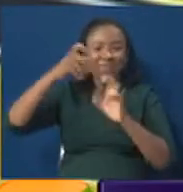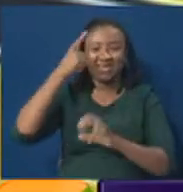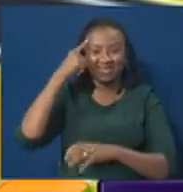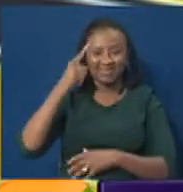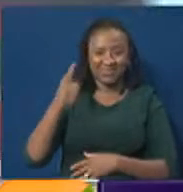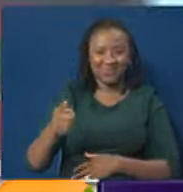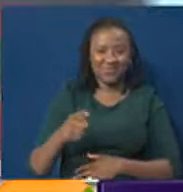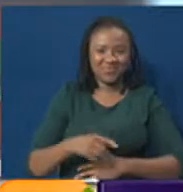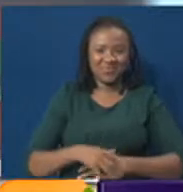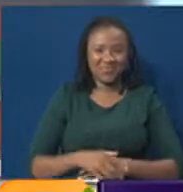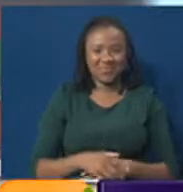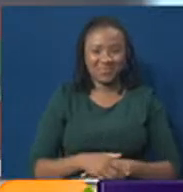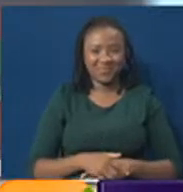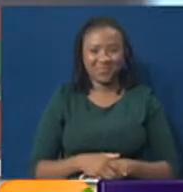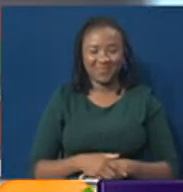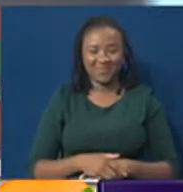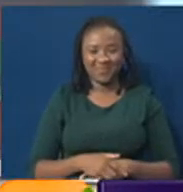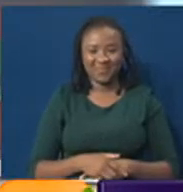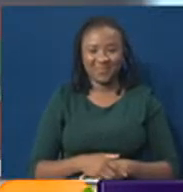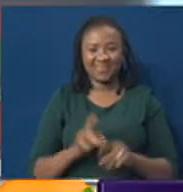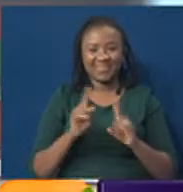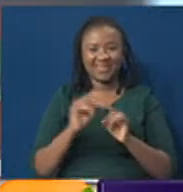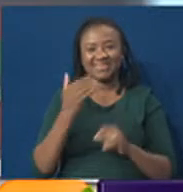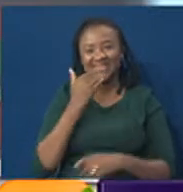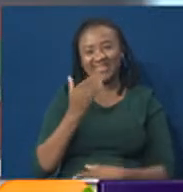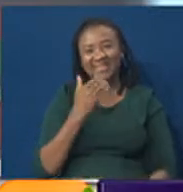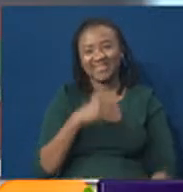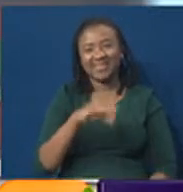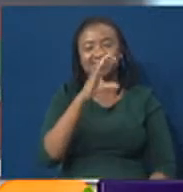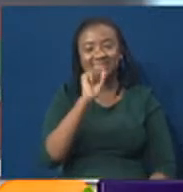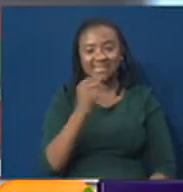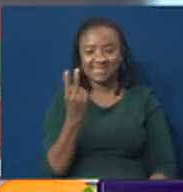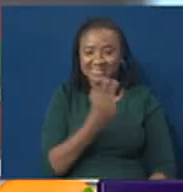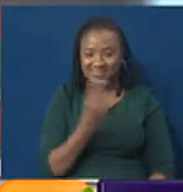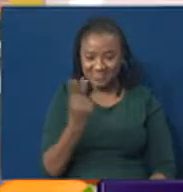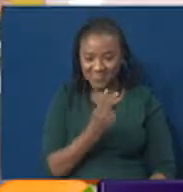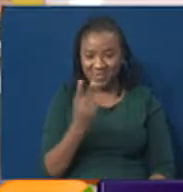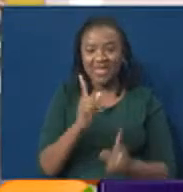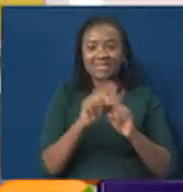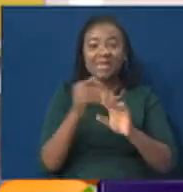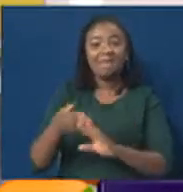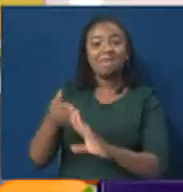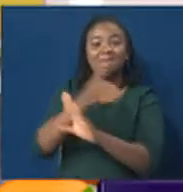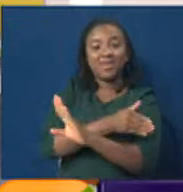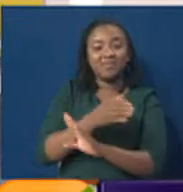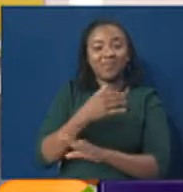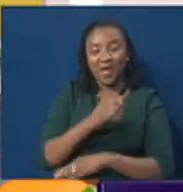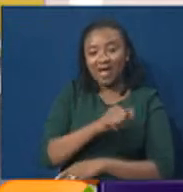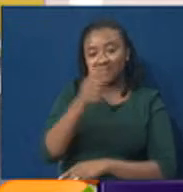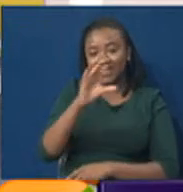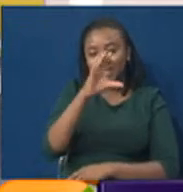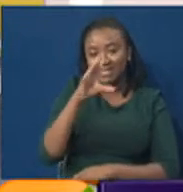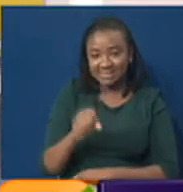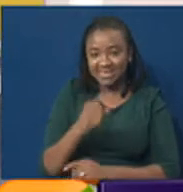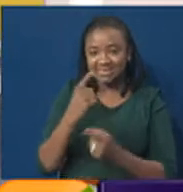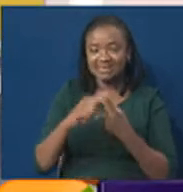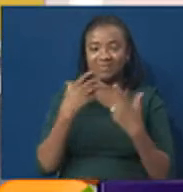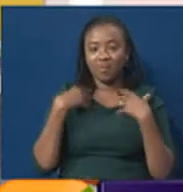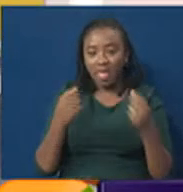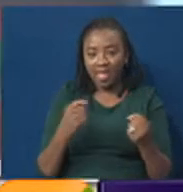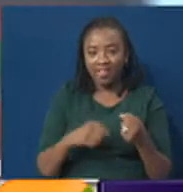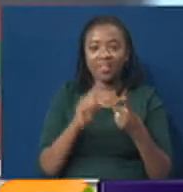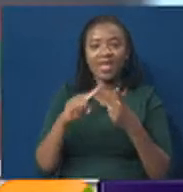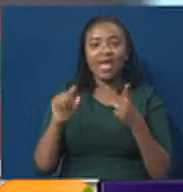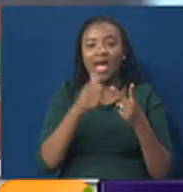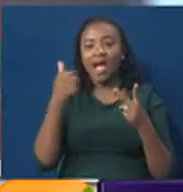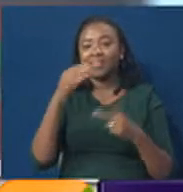vile Mheshimiwa Waziri Zachary Njeru, asante sana. Mawaziri waliokuwa pamoja nasi hapo awali, Susan Nakumicha Wafula aliyekuwa